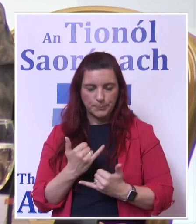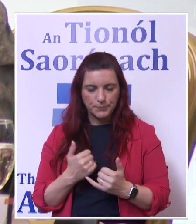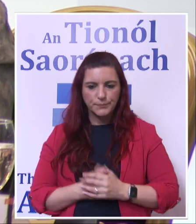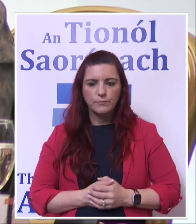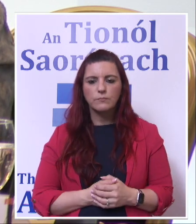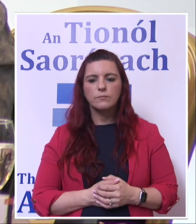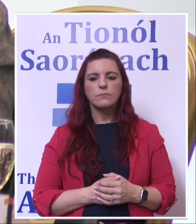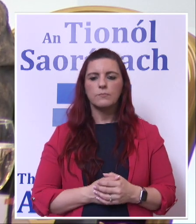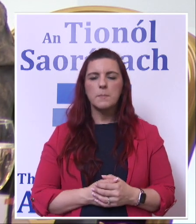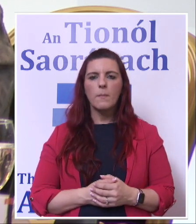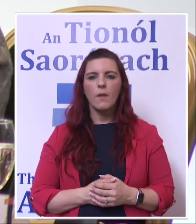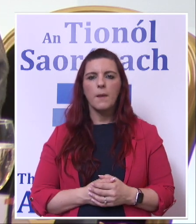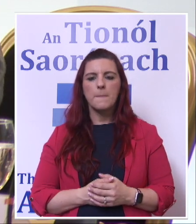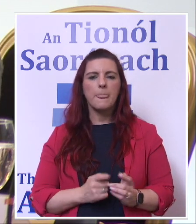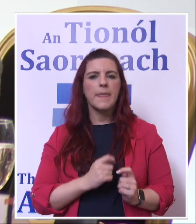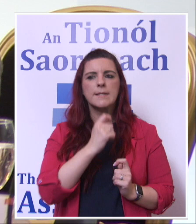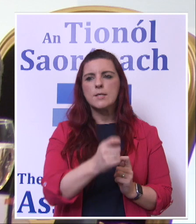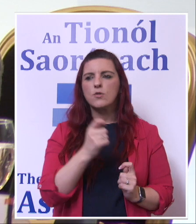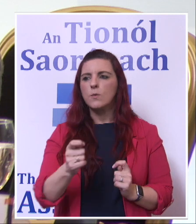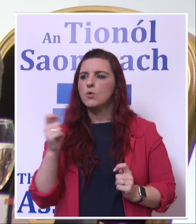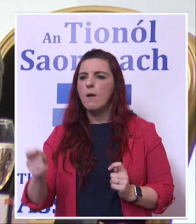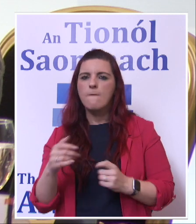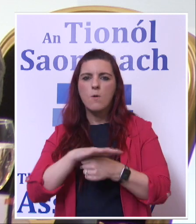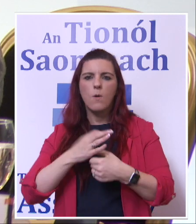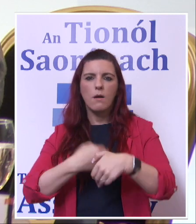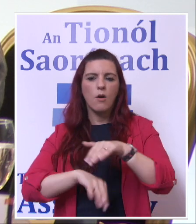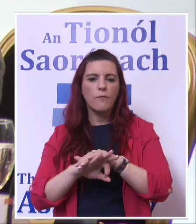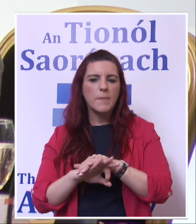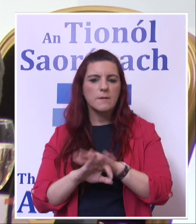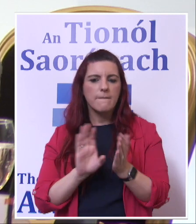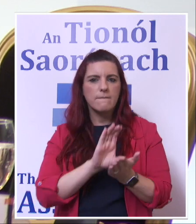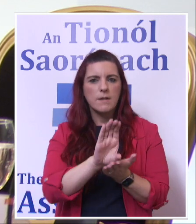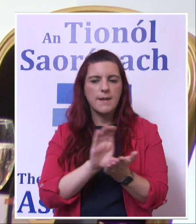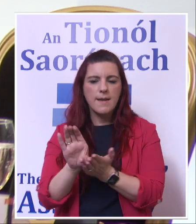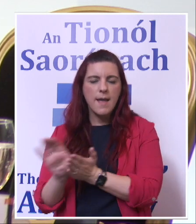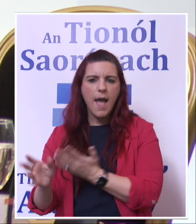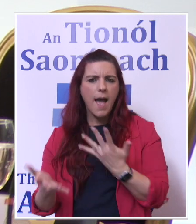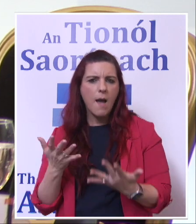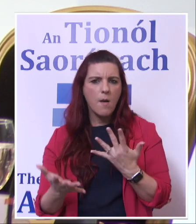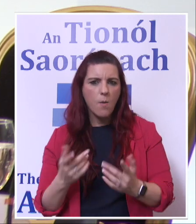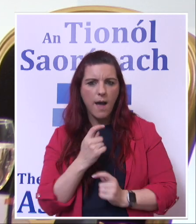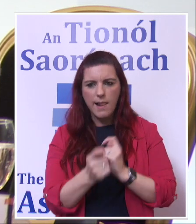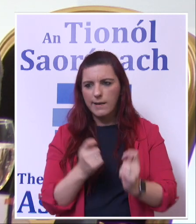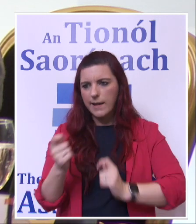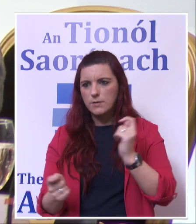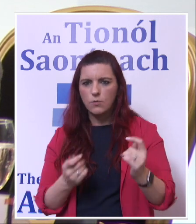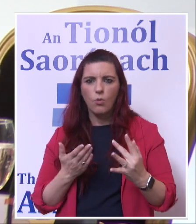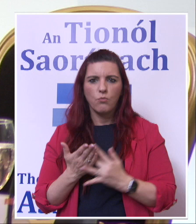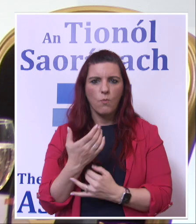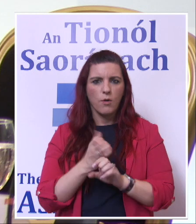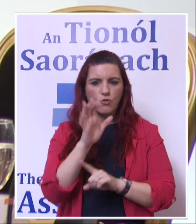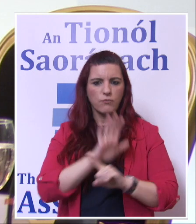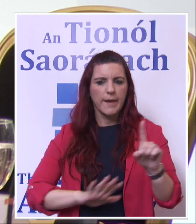The distribution of the local government fund, how is that allocated across the country, was the